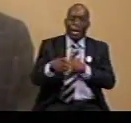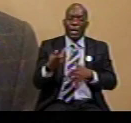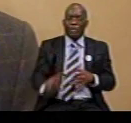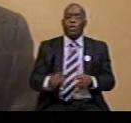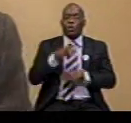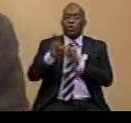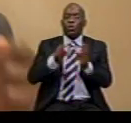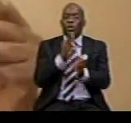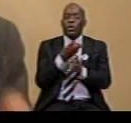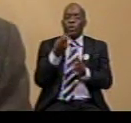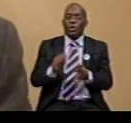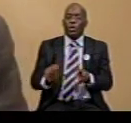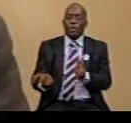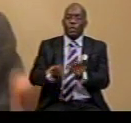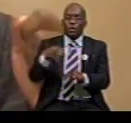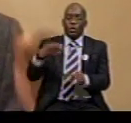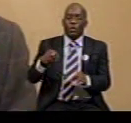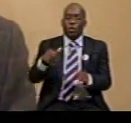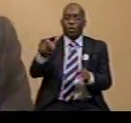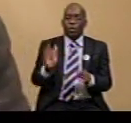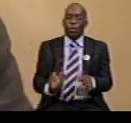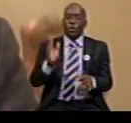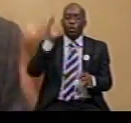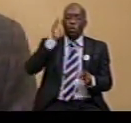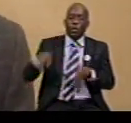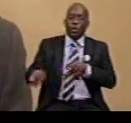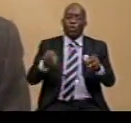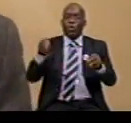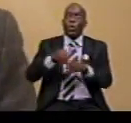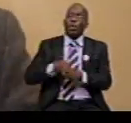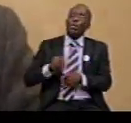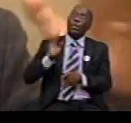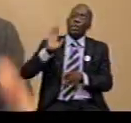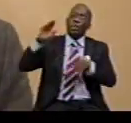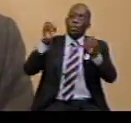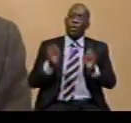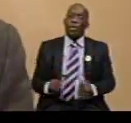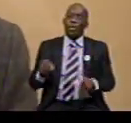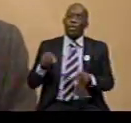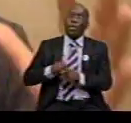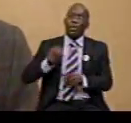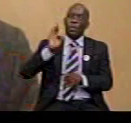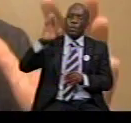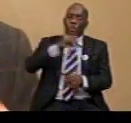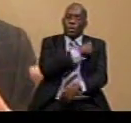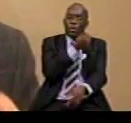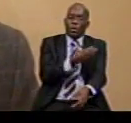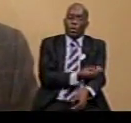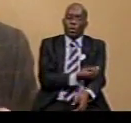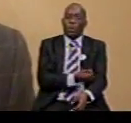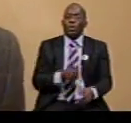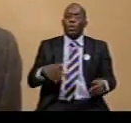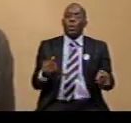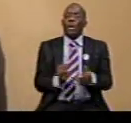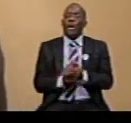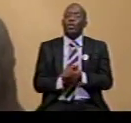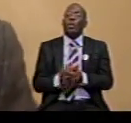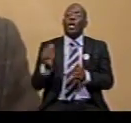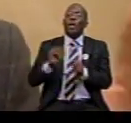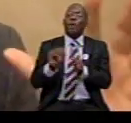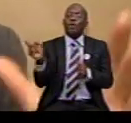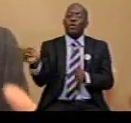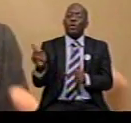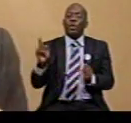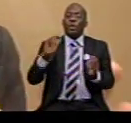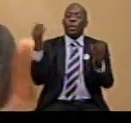will move. In his power, in his unction, in his authority, that Lord, all the dark places of the earth,